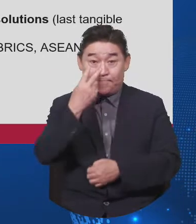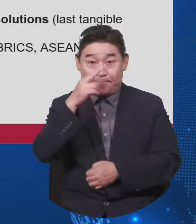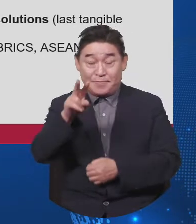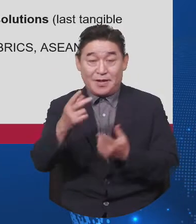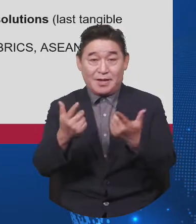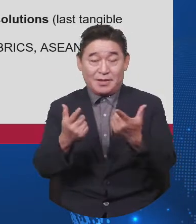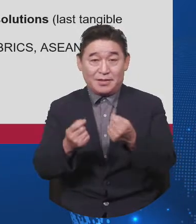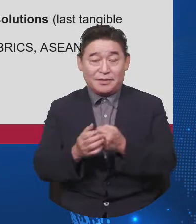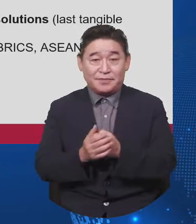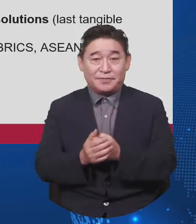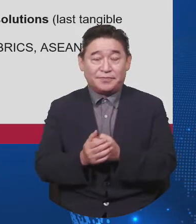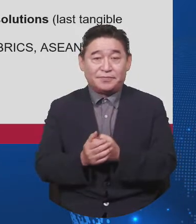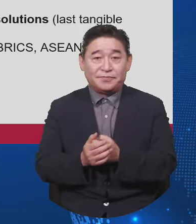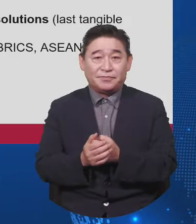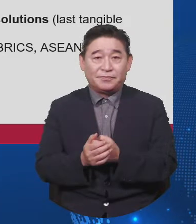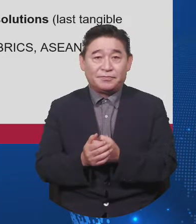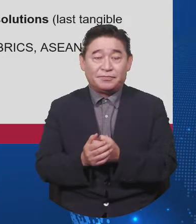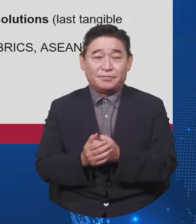international relationship